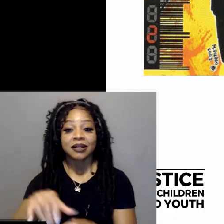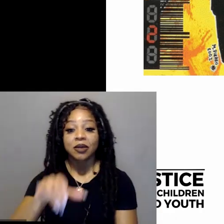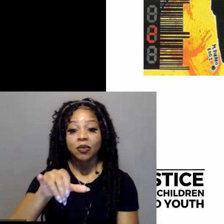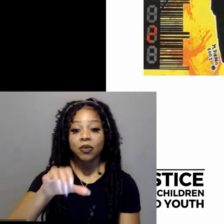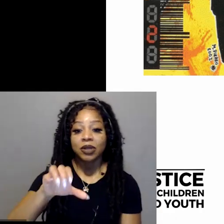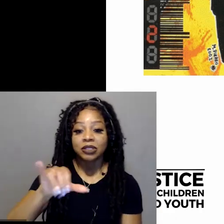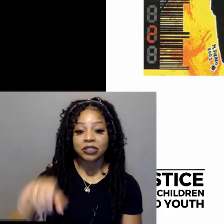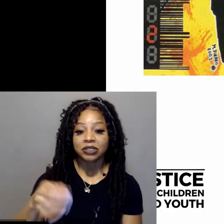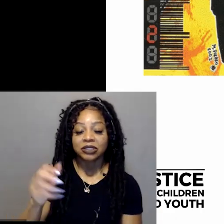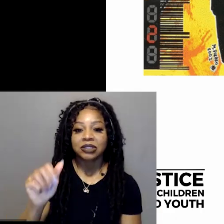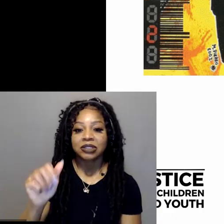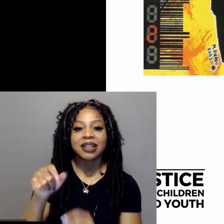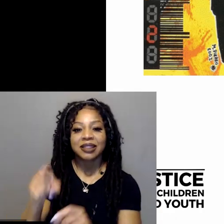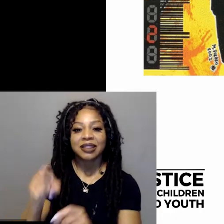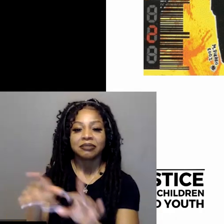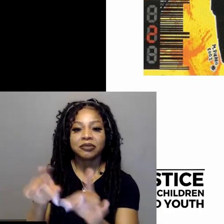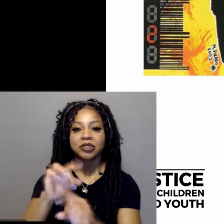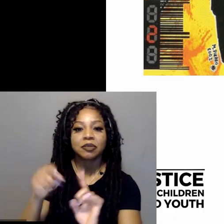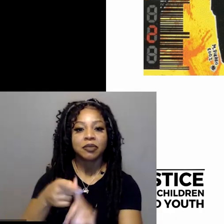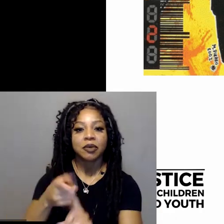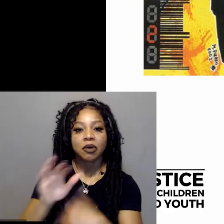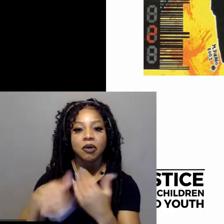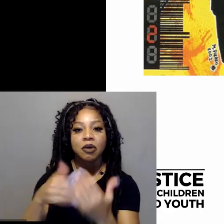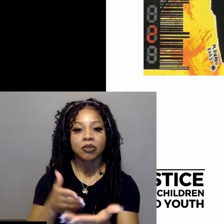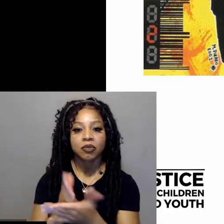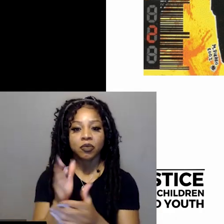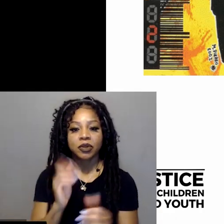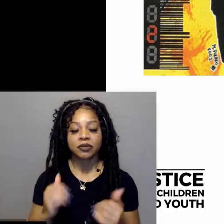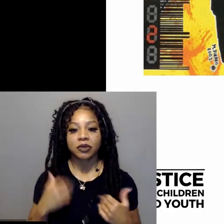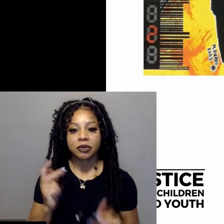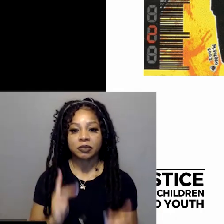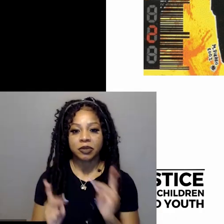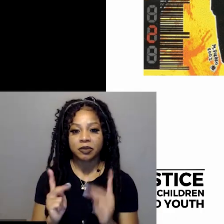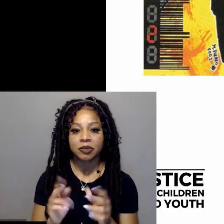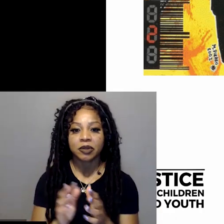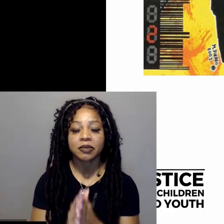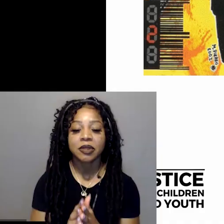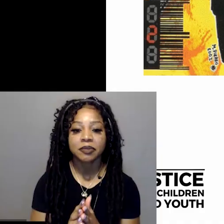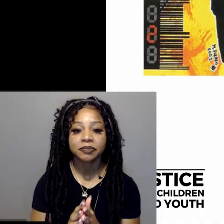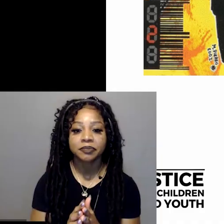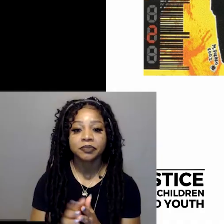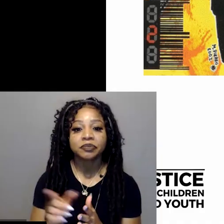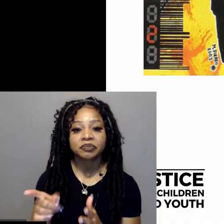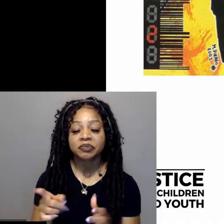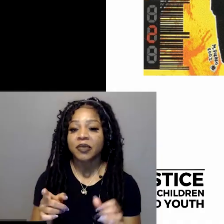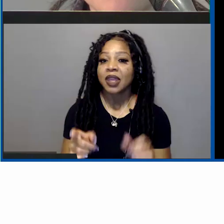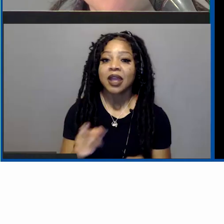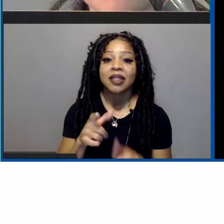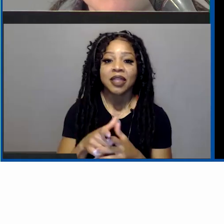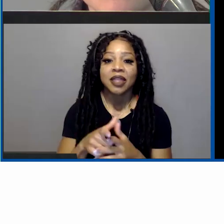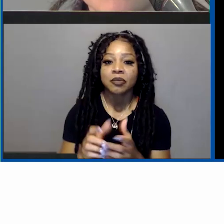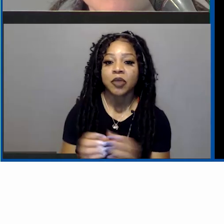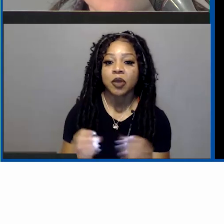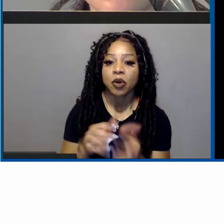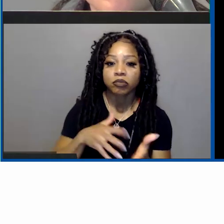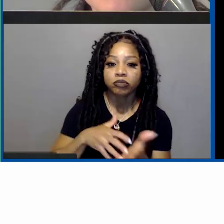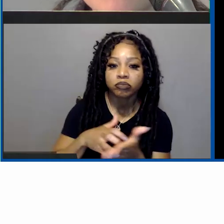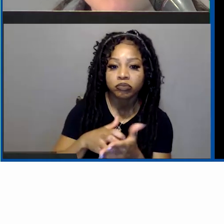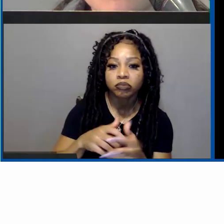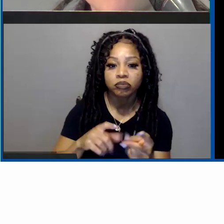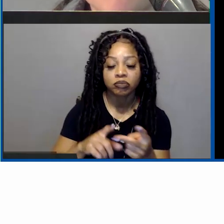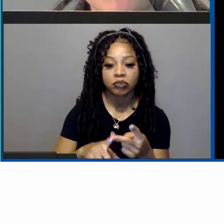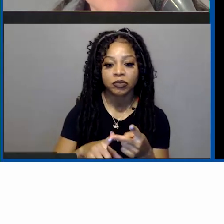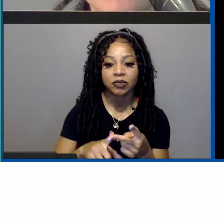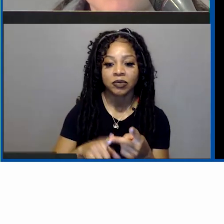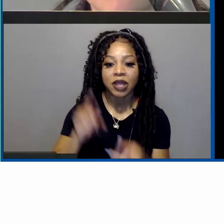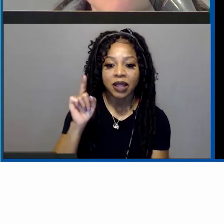the rights of young people. So youth are presumed to have a reduced moral culpability, they have increased vulnerabilities,